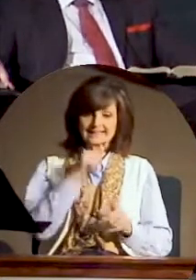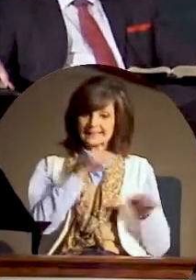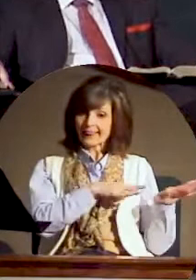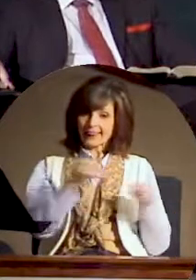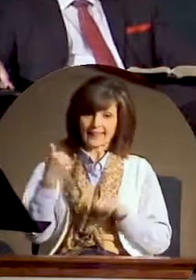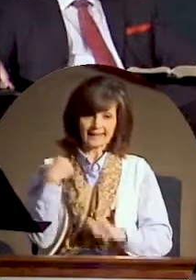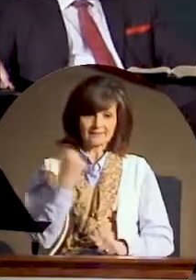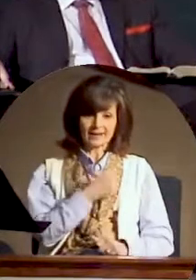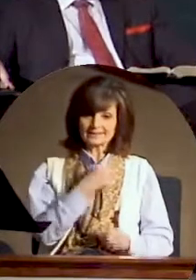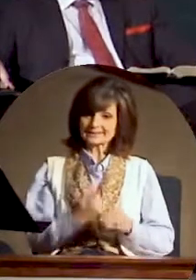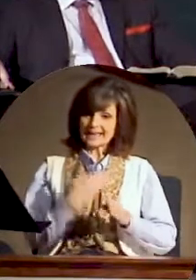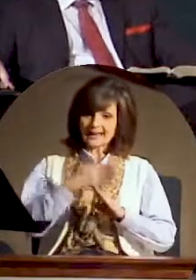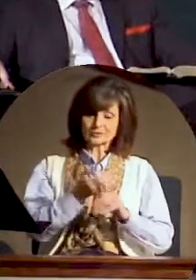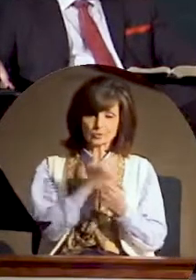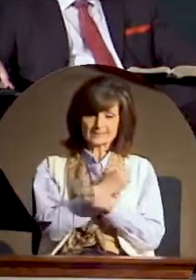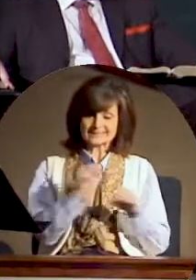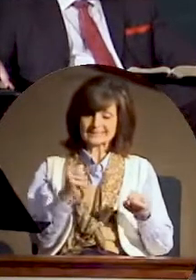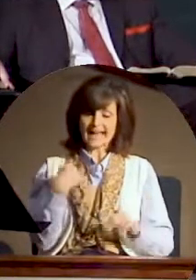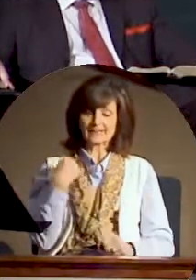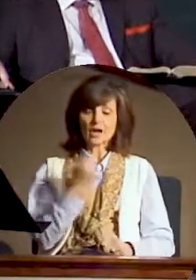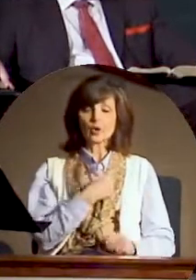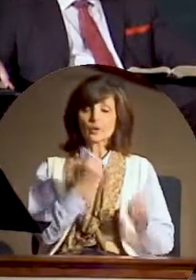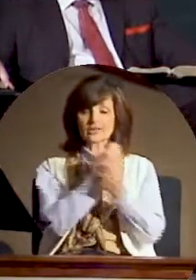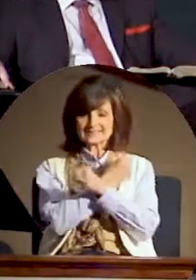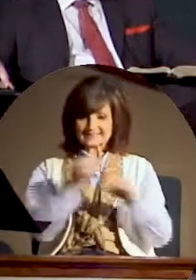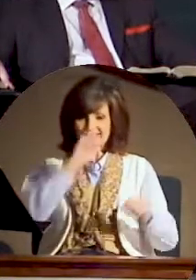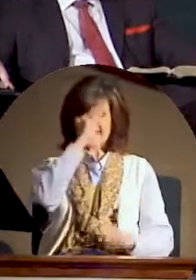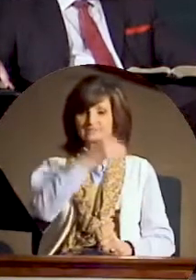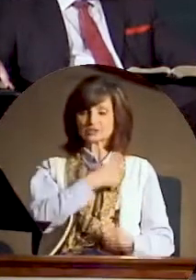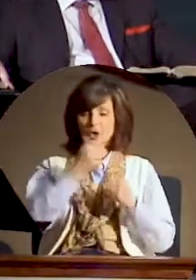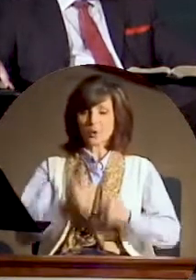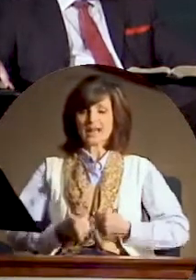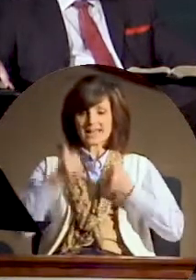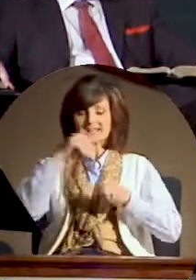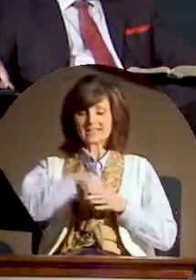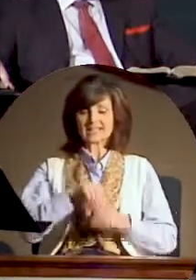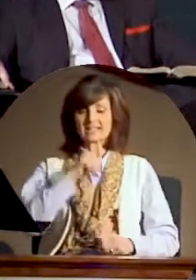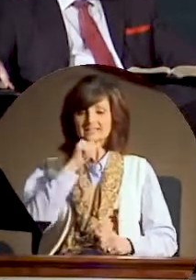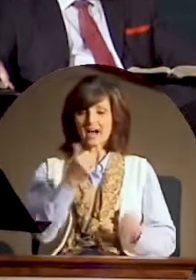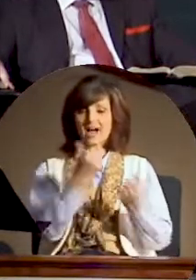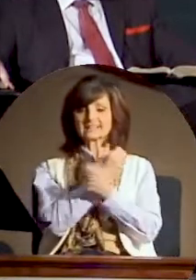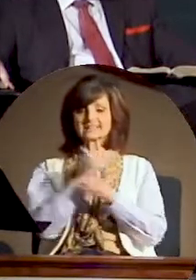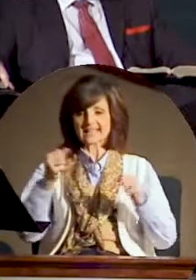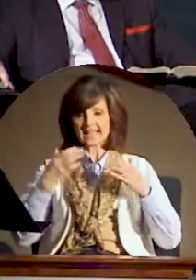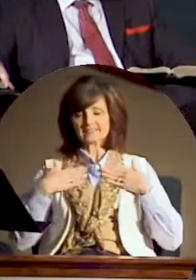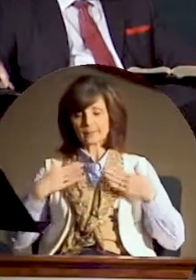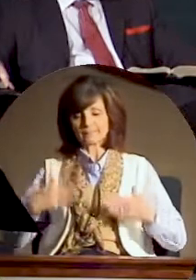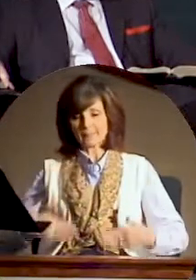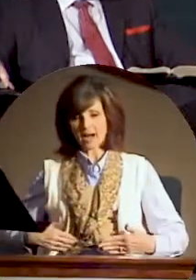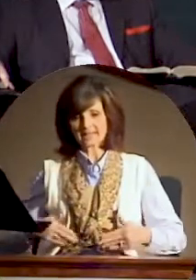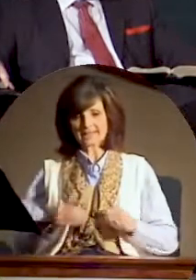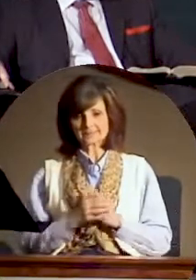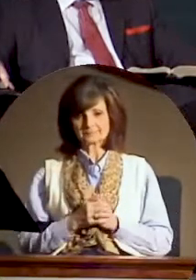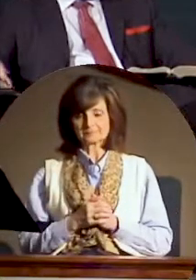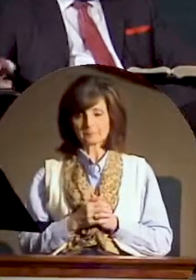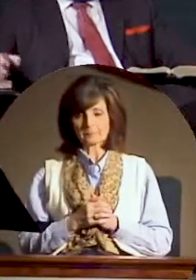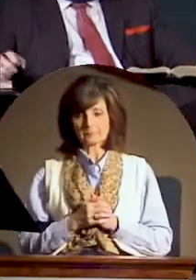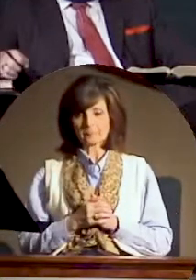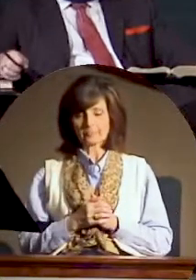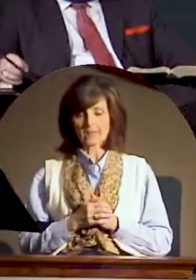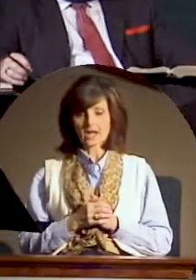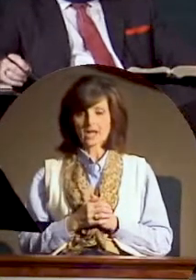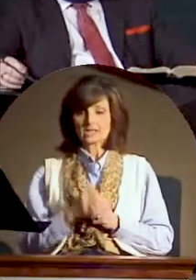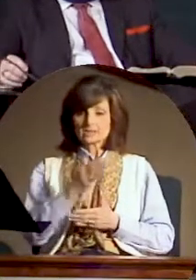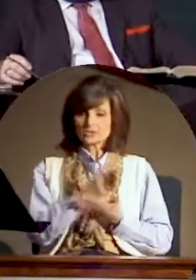us when we got saved. We're a saved soul living in an unsaved body. Now,